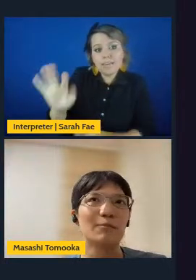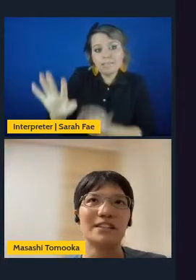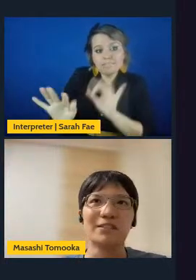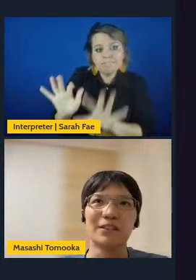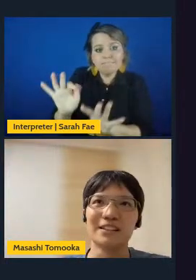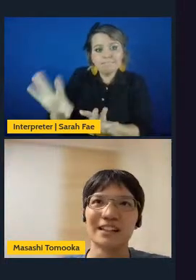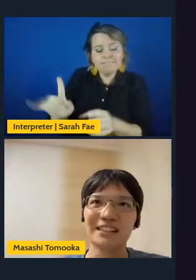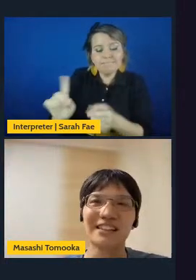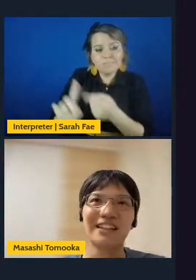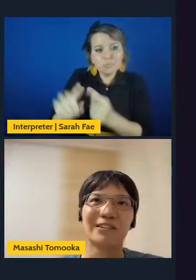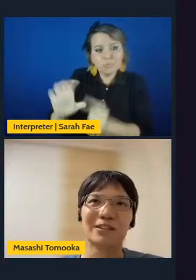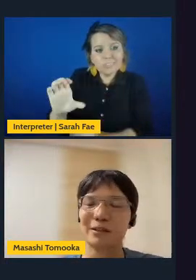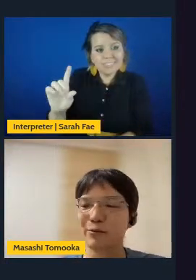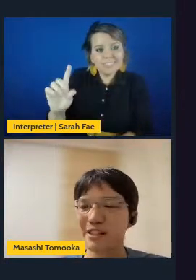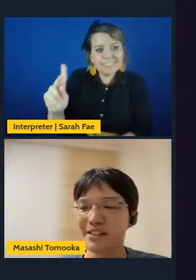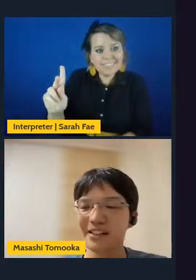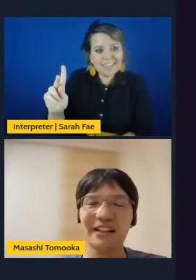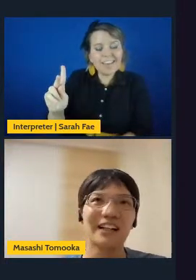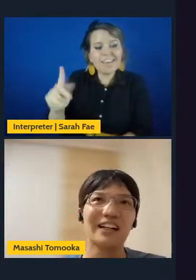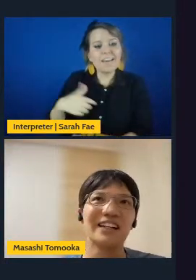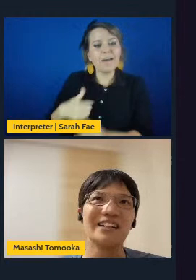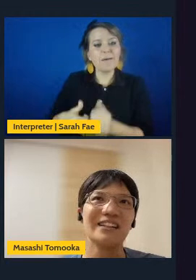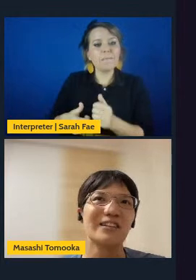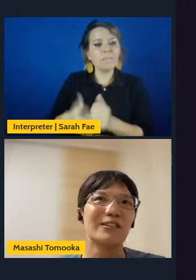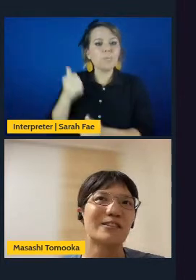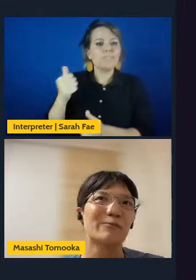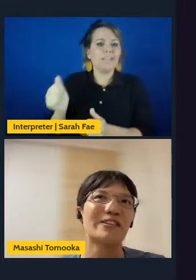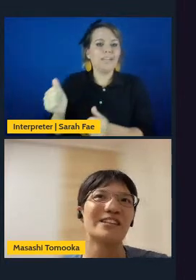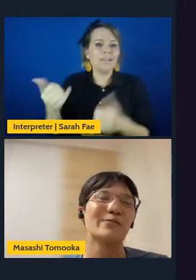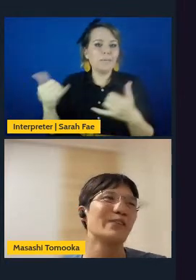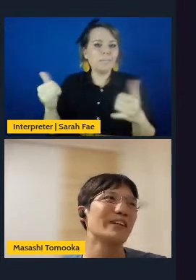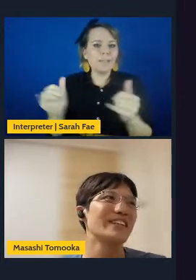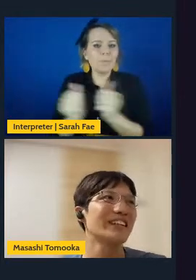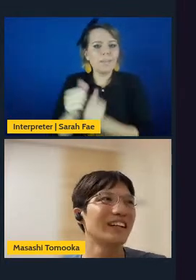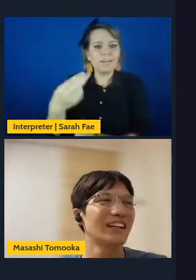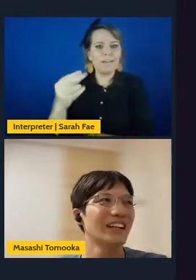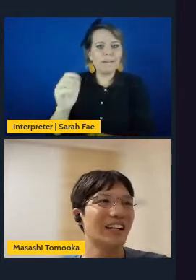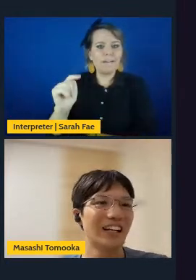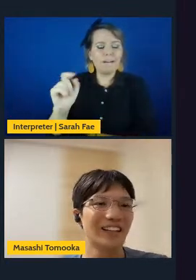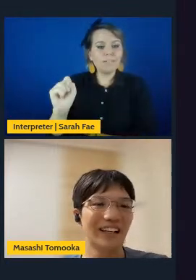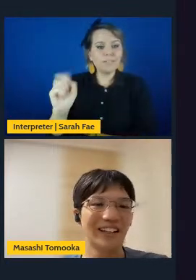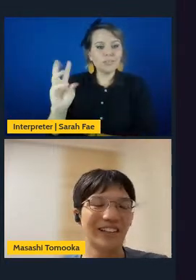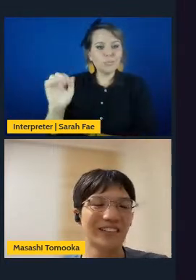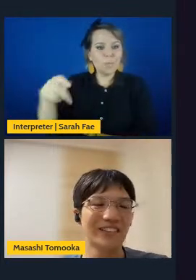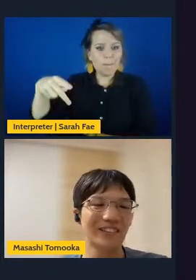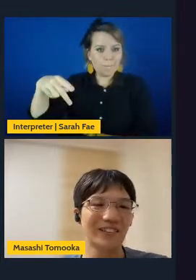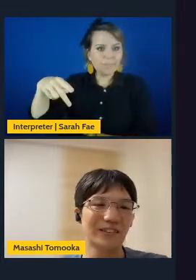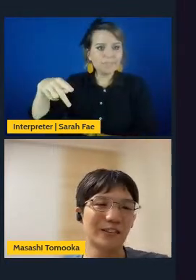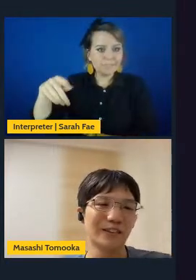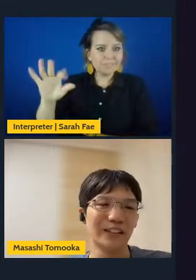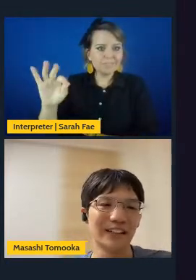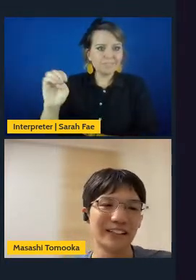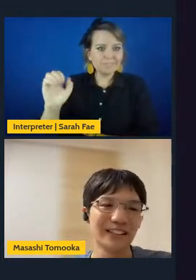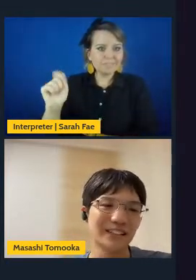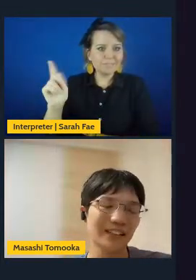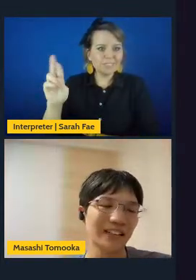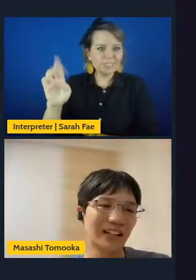Recently, mostly messing with the CDK hot swap feature. I like hot swap feature very much. And I